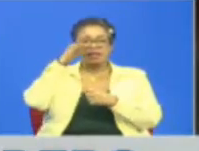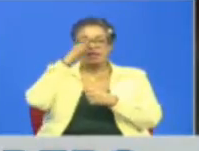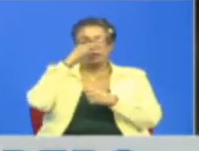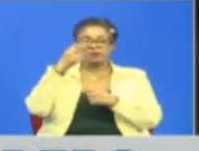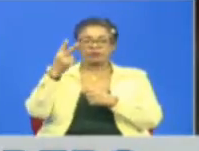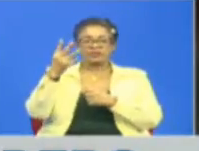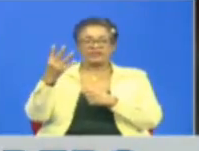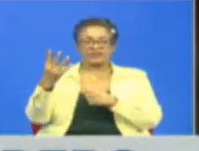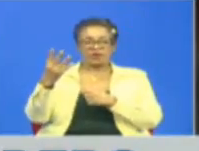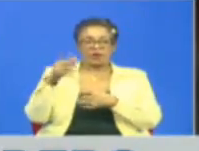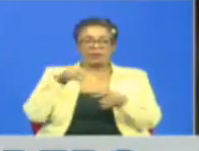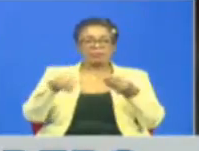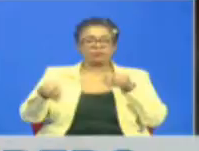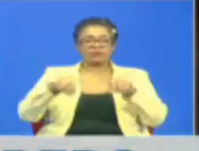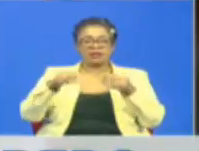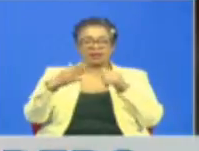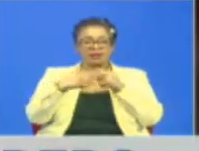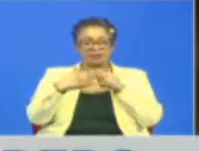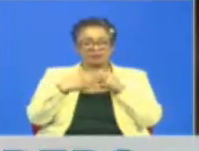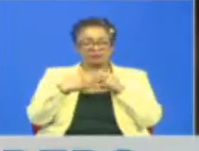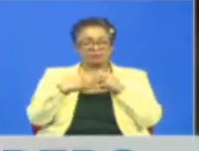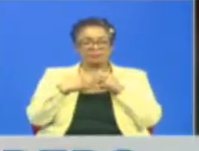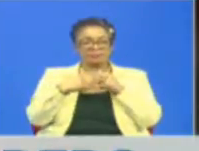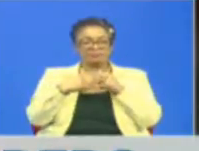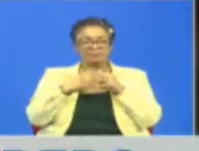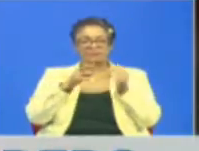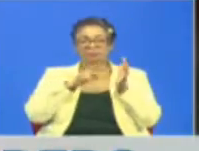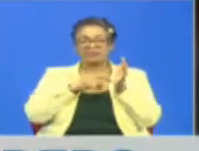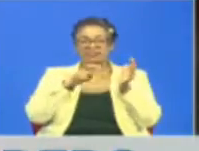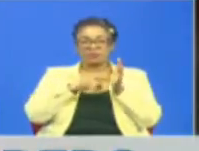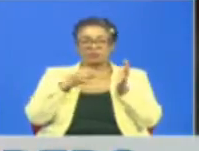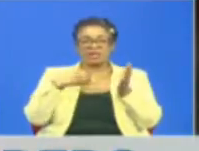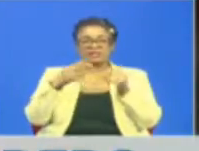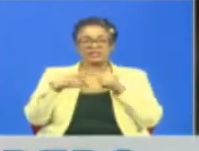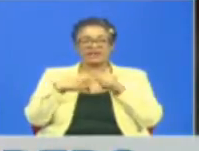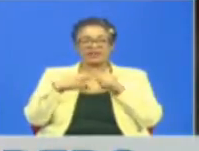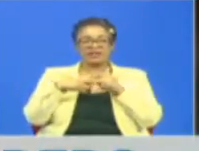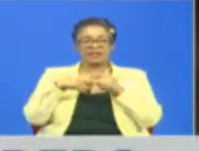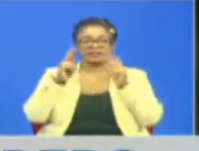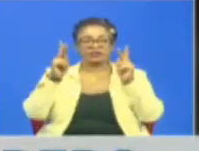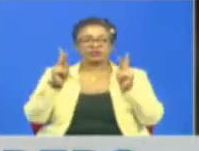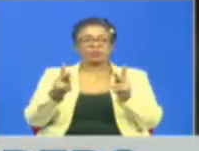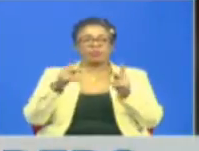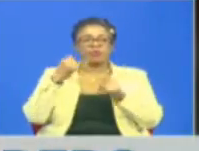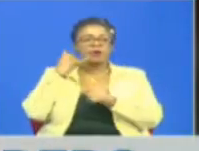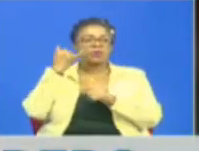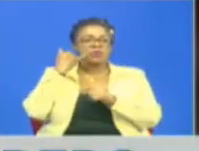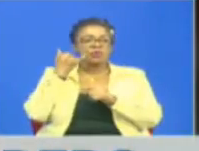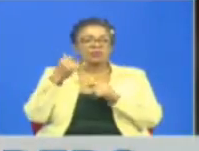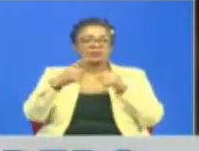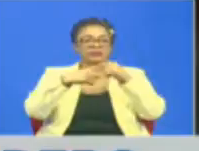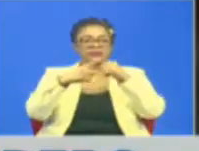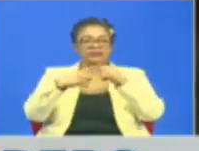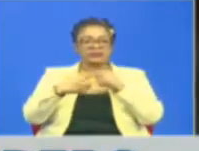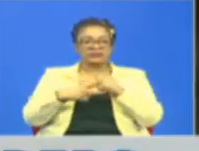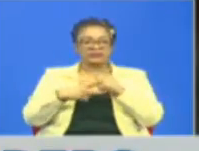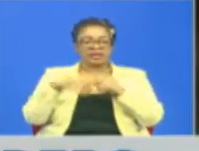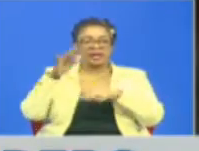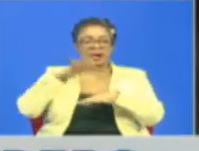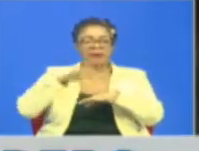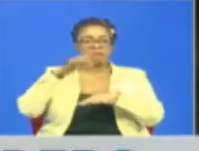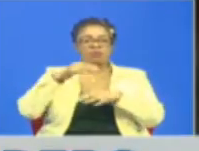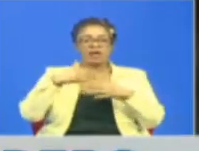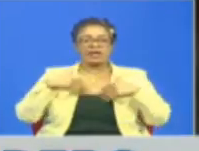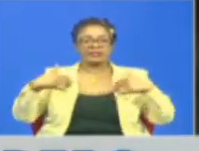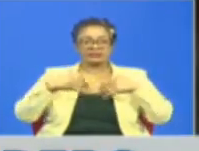and Busia 9. Machakos has 7 new infections, Kisumu and Nakuru have 6 each, Embu and Garissa have recorded